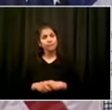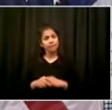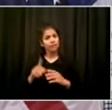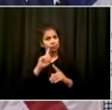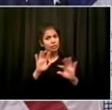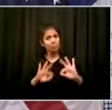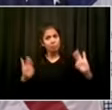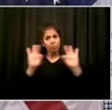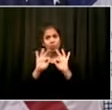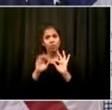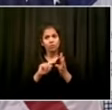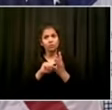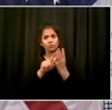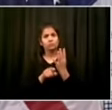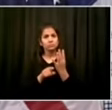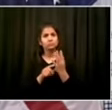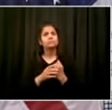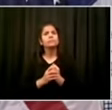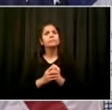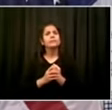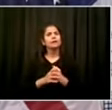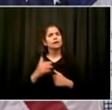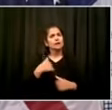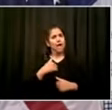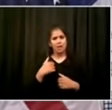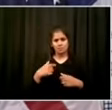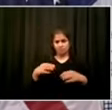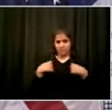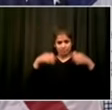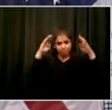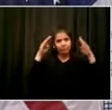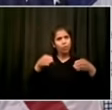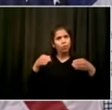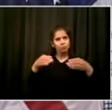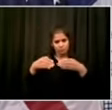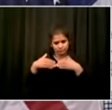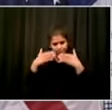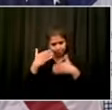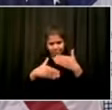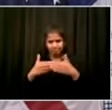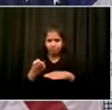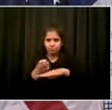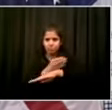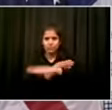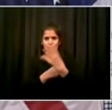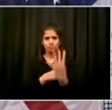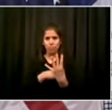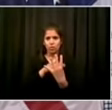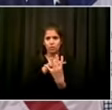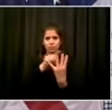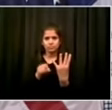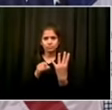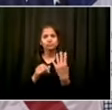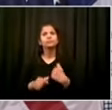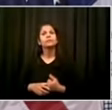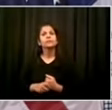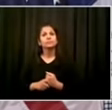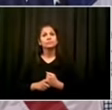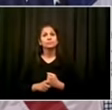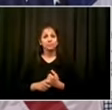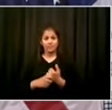on as the leader of the city, as the steward of the city, was avoiding the loss of life across the